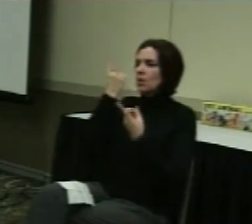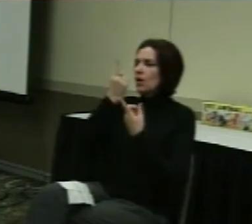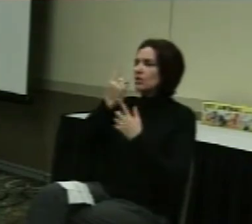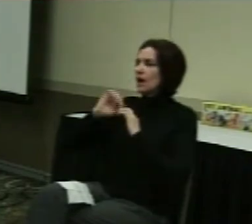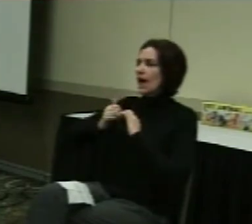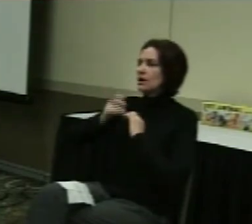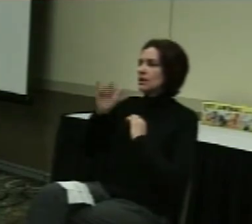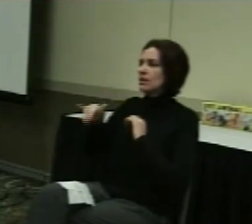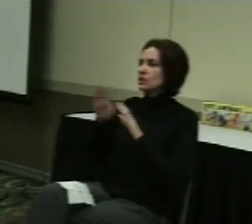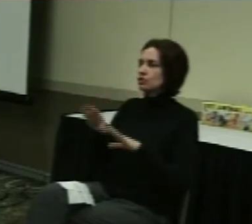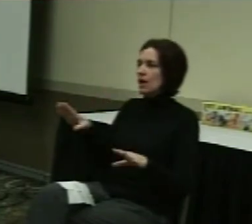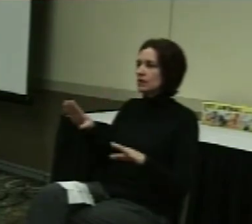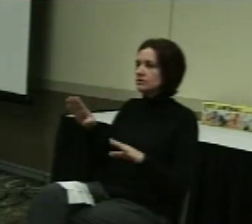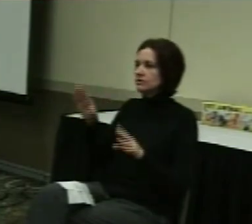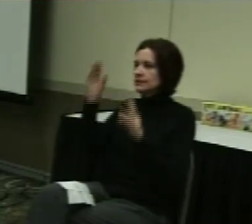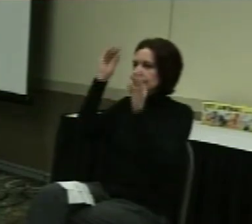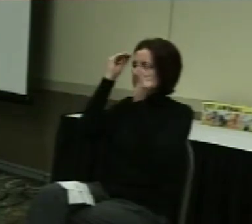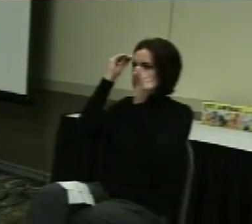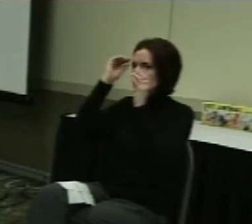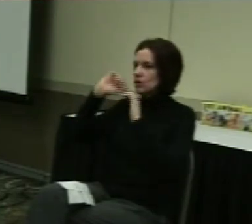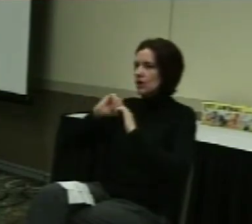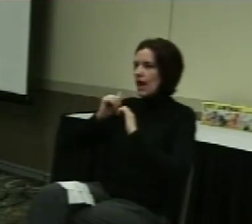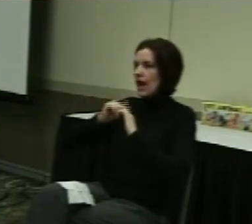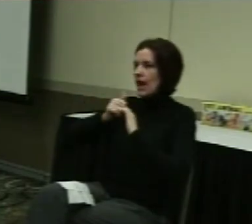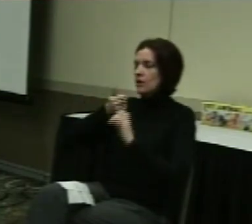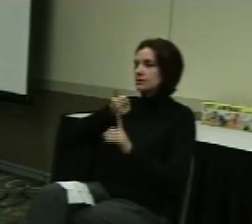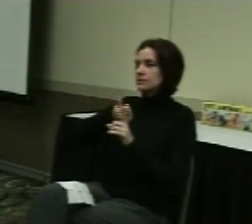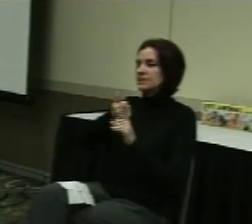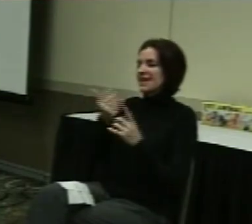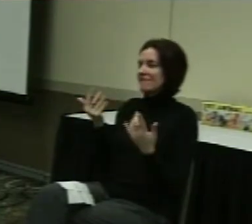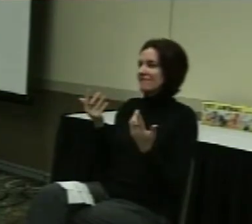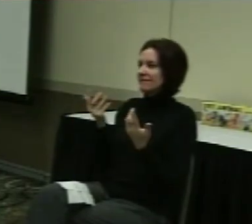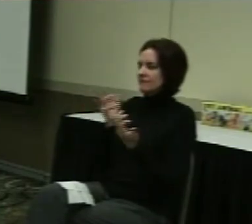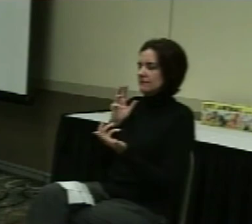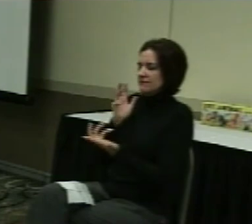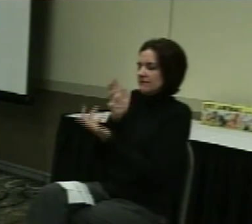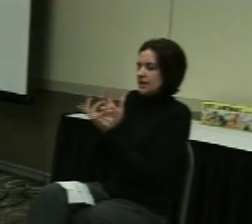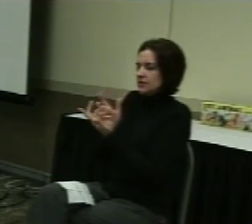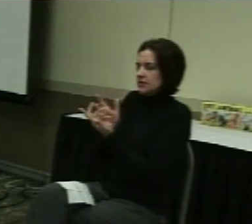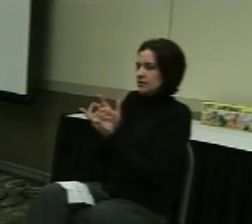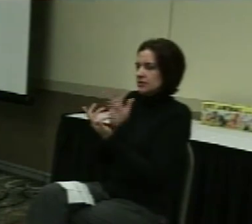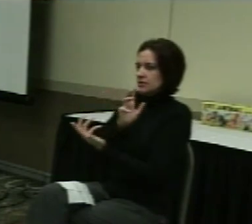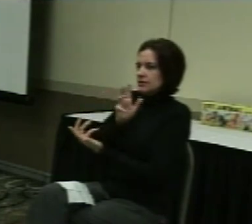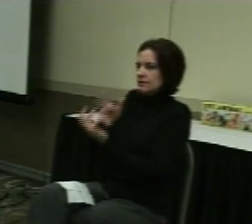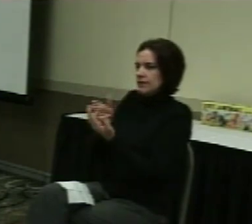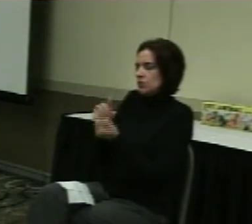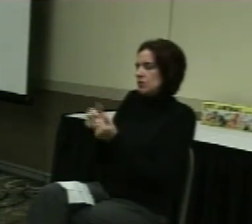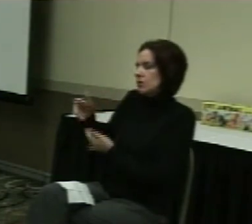child consider how he or she fits in to